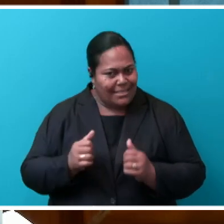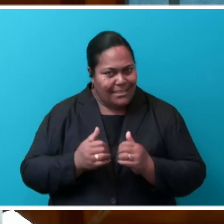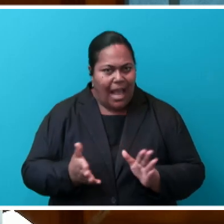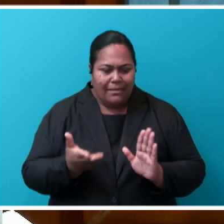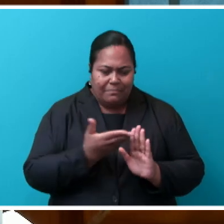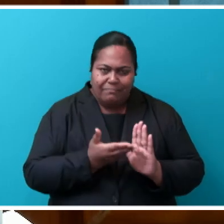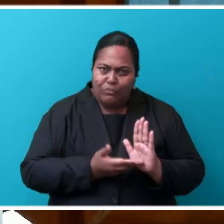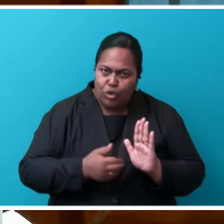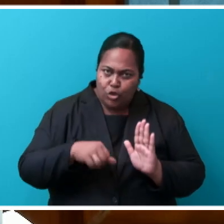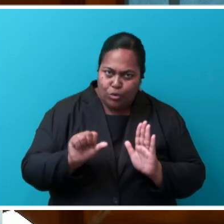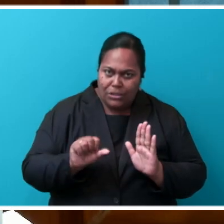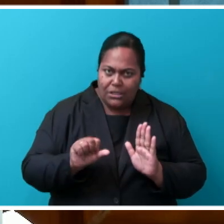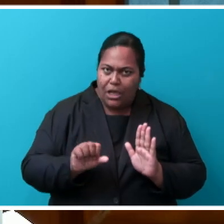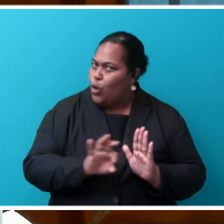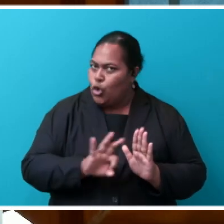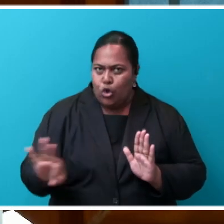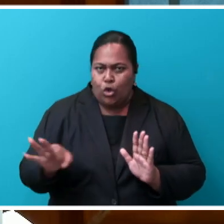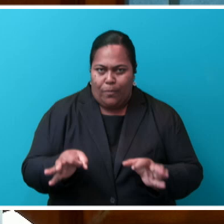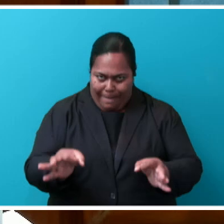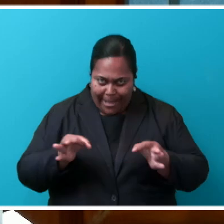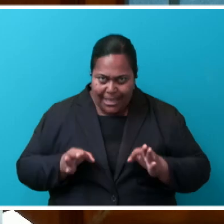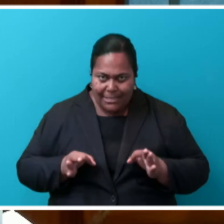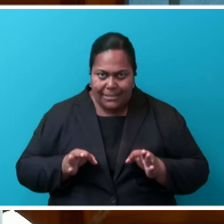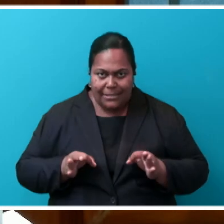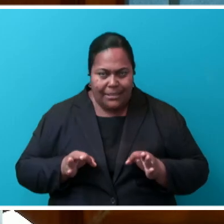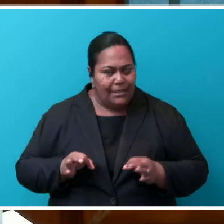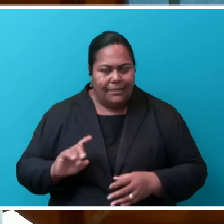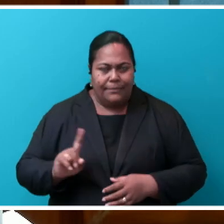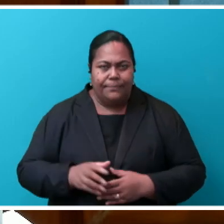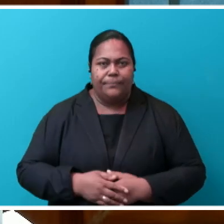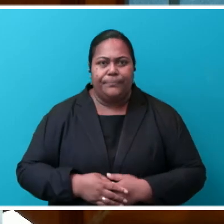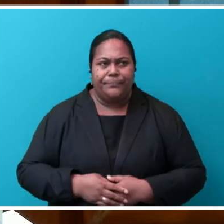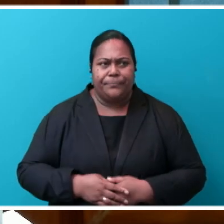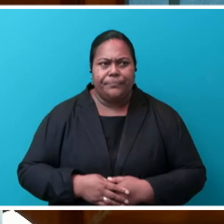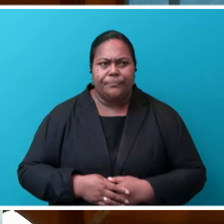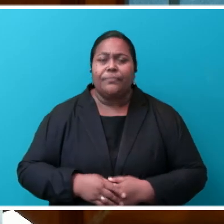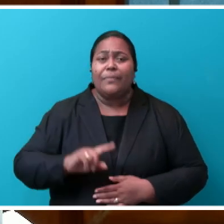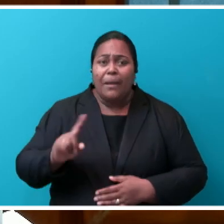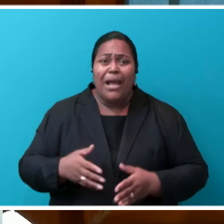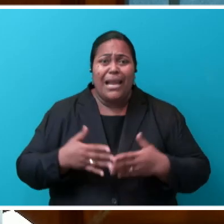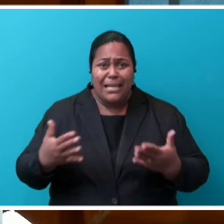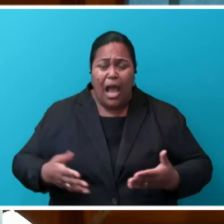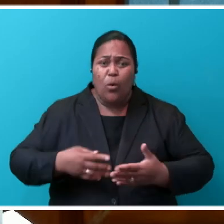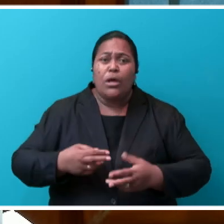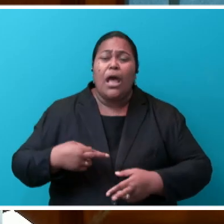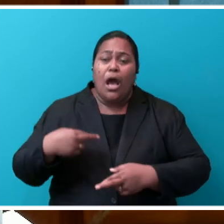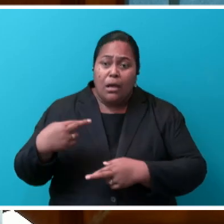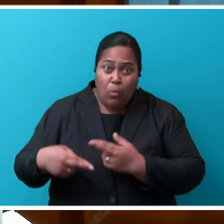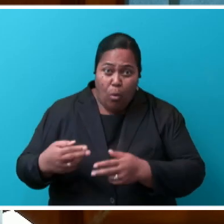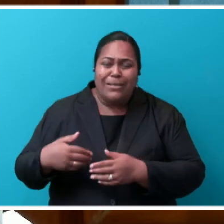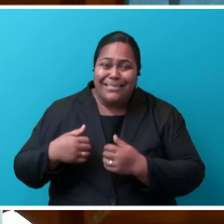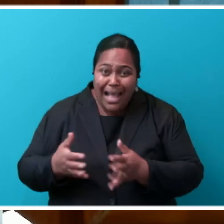Unfortunately, it was not to be backdated. And that the final implementation, the rollout, would be subject to finalization from the Ministry of